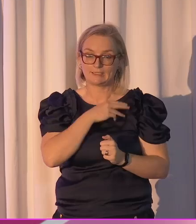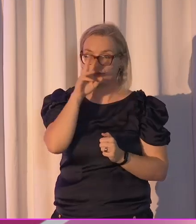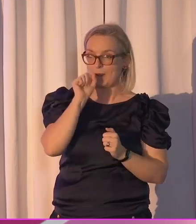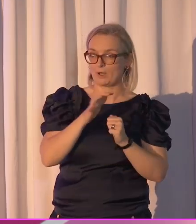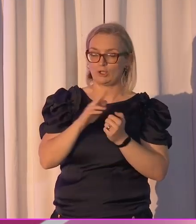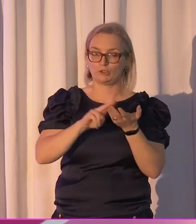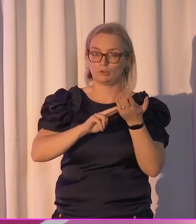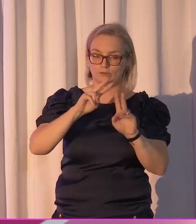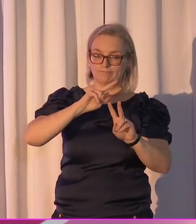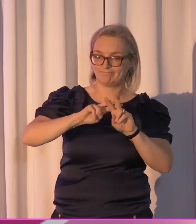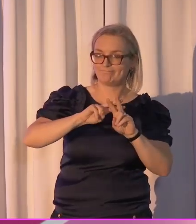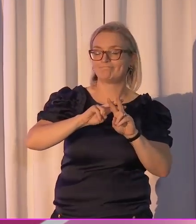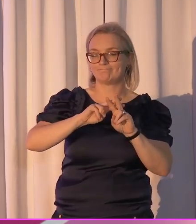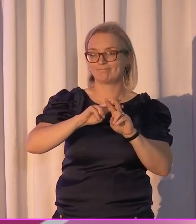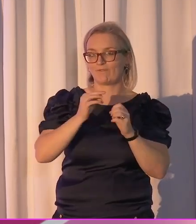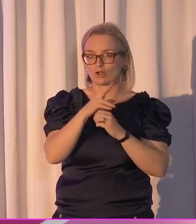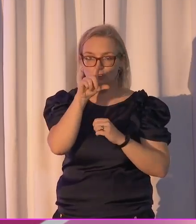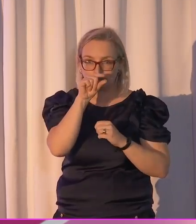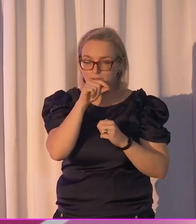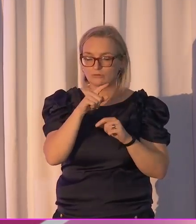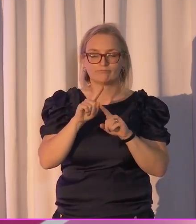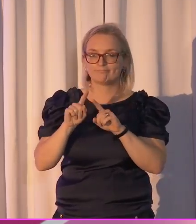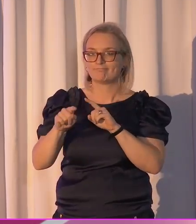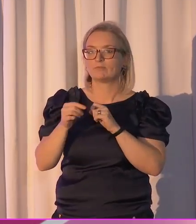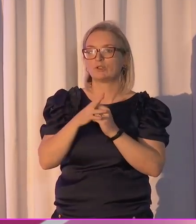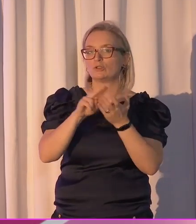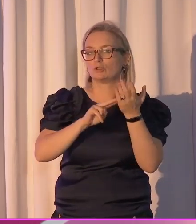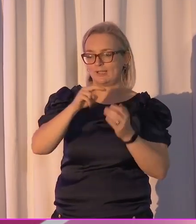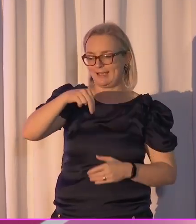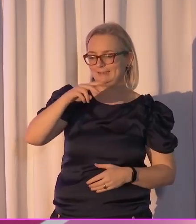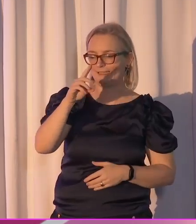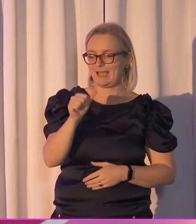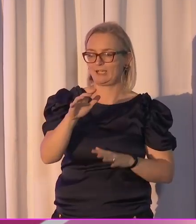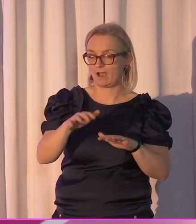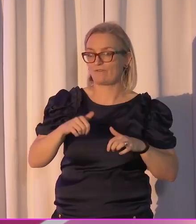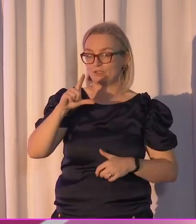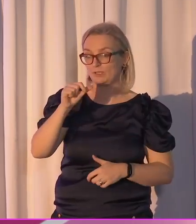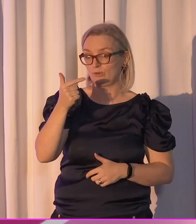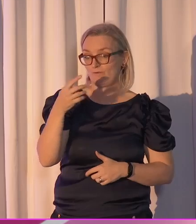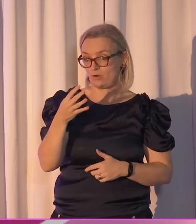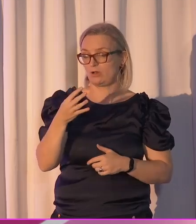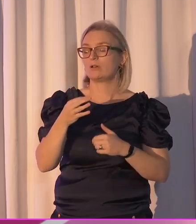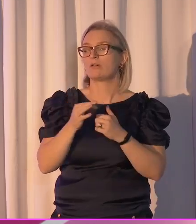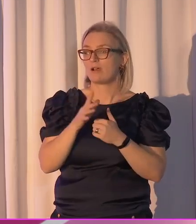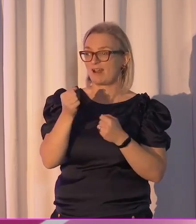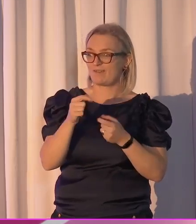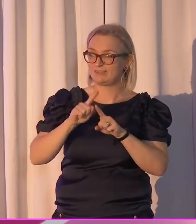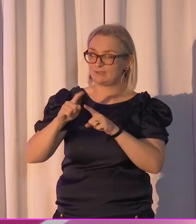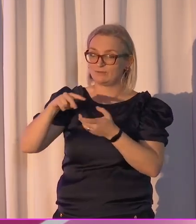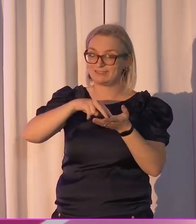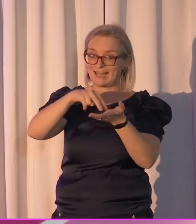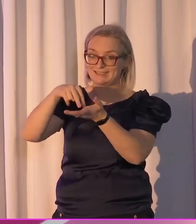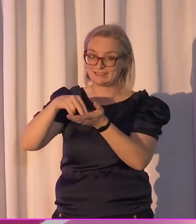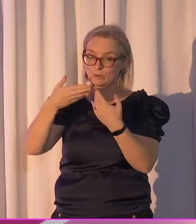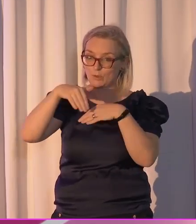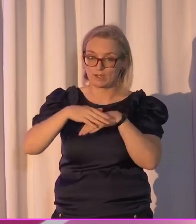hashtag NDA Conference 2024. And we're also really delighted this year to have stands from a small number of organisations.